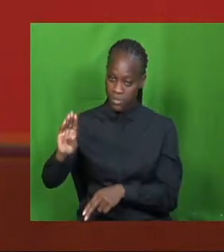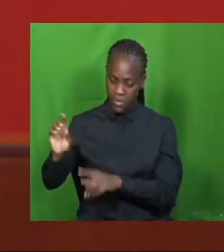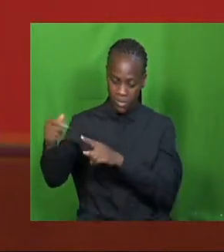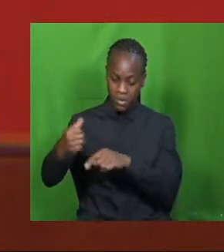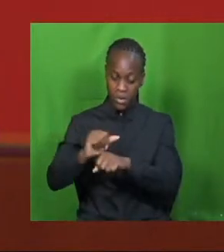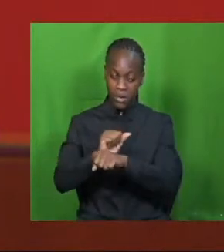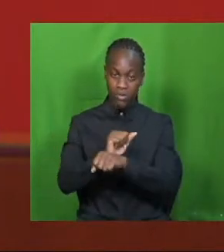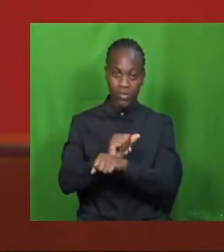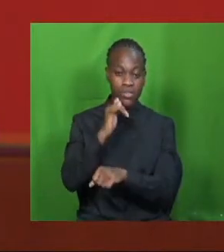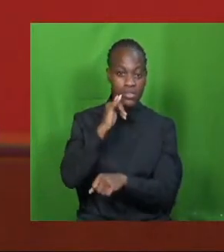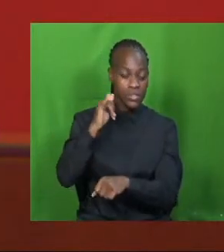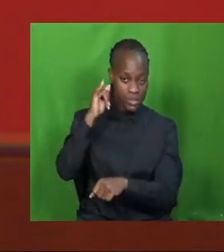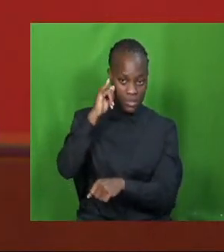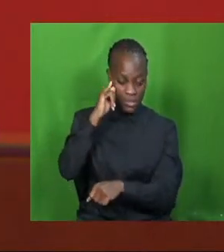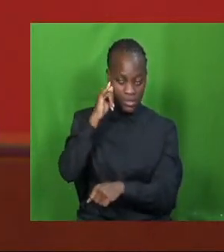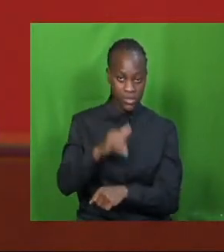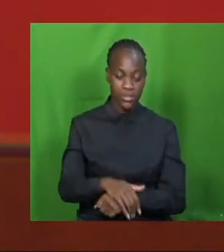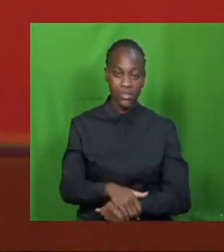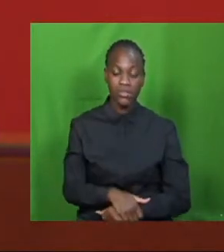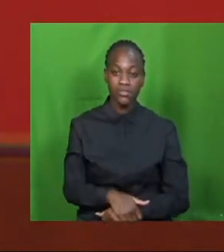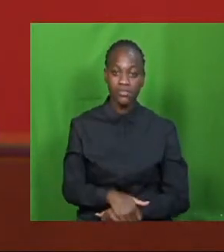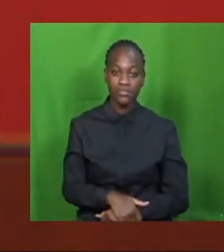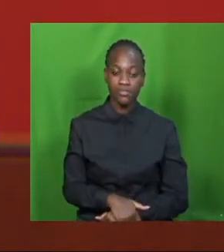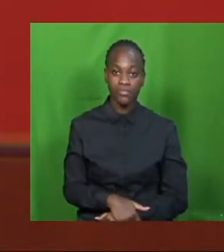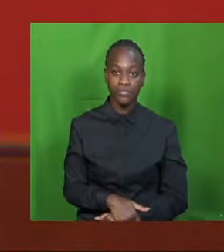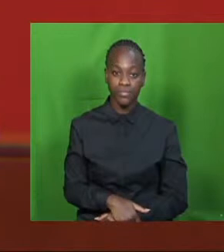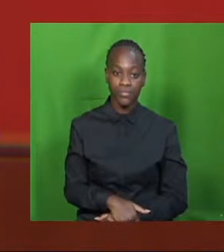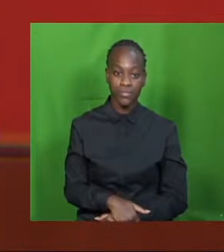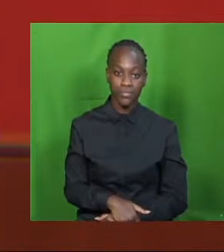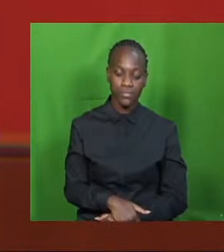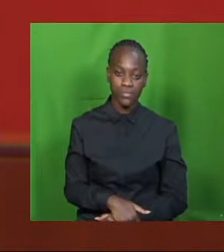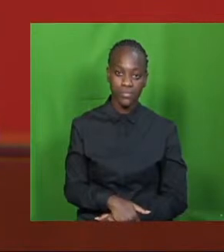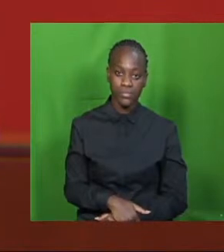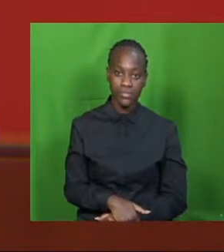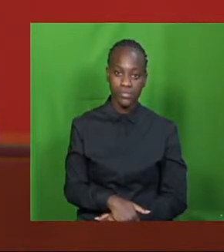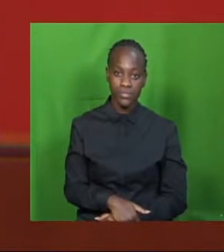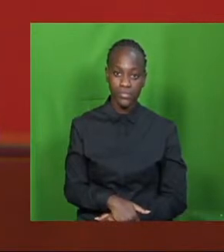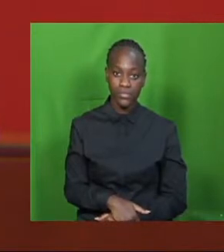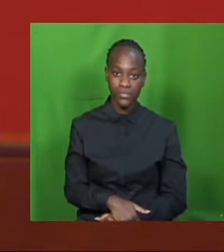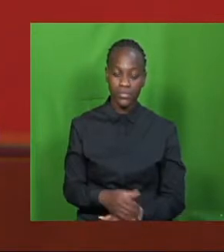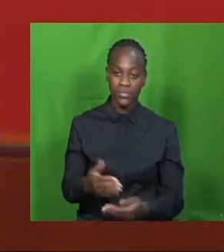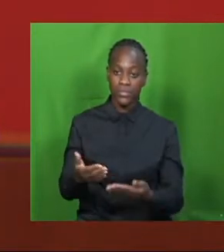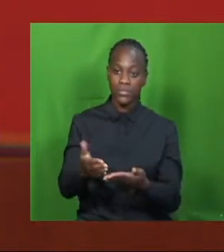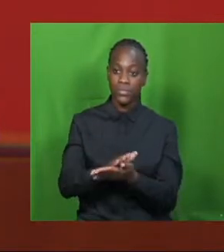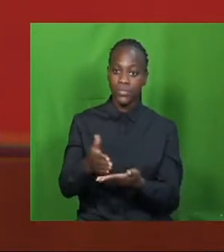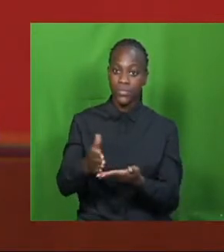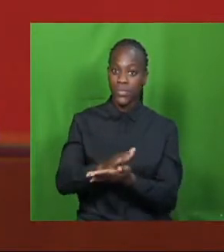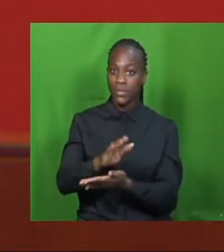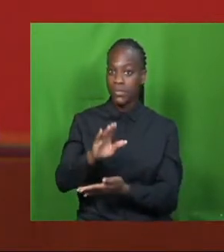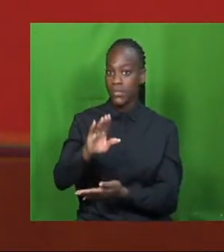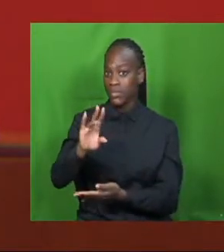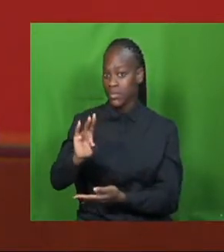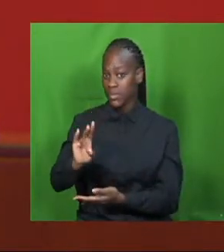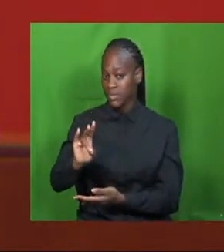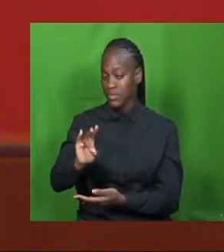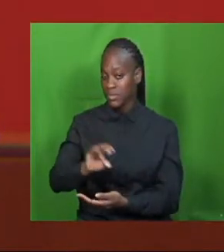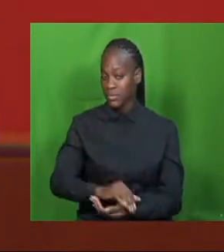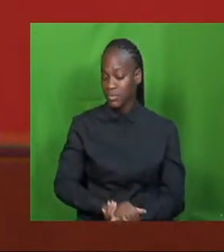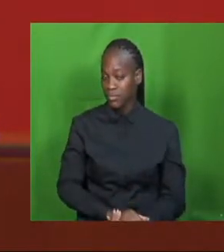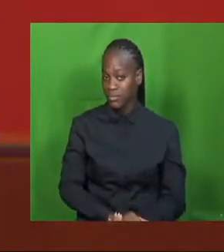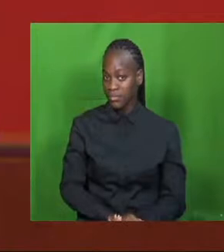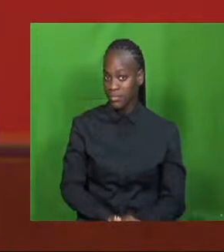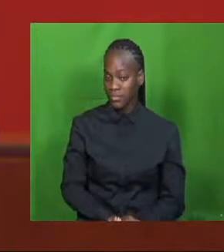yesterday. So table of his kindly take note. Page 7, yes? Thank you,